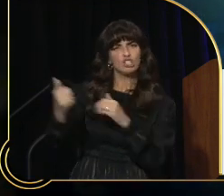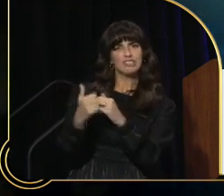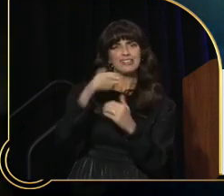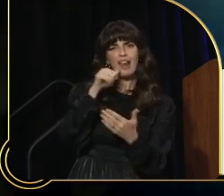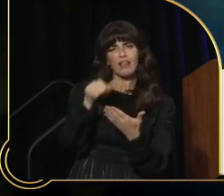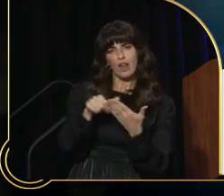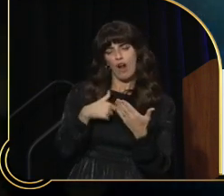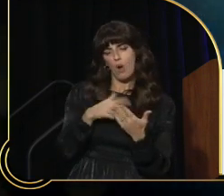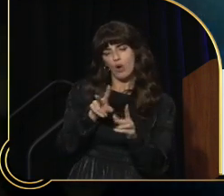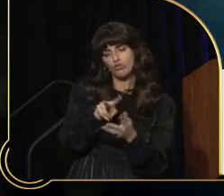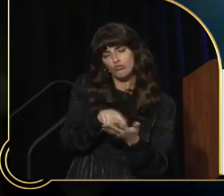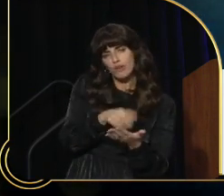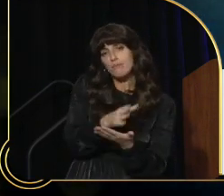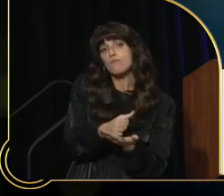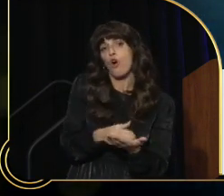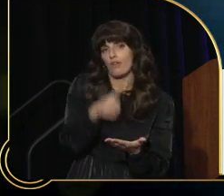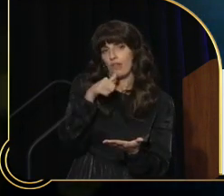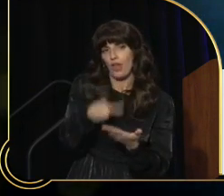with you.